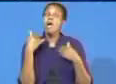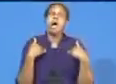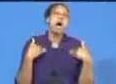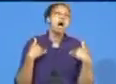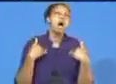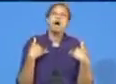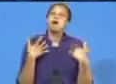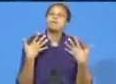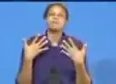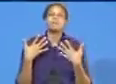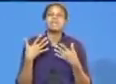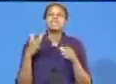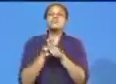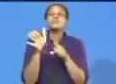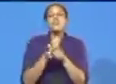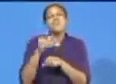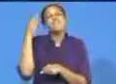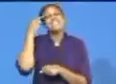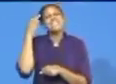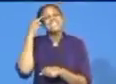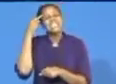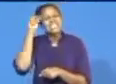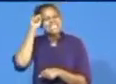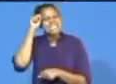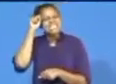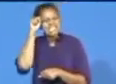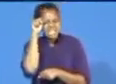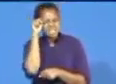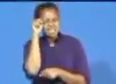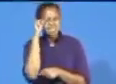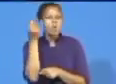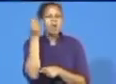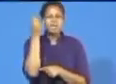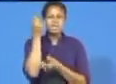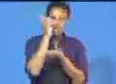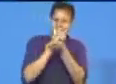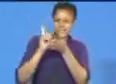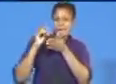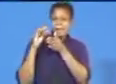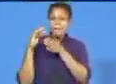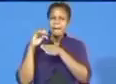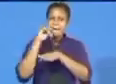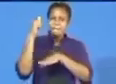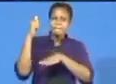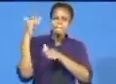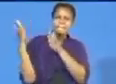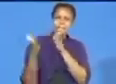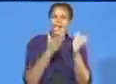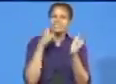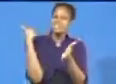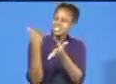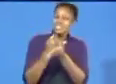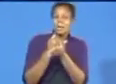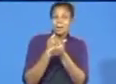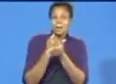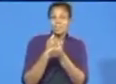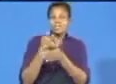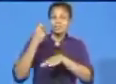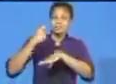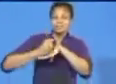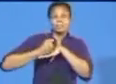if you have sense enough to understand divine provision is made. If you have an